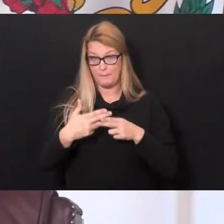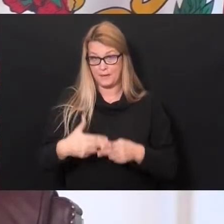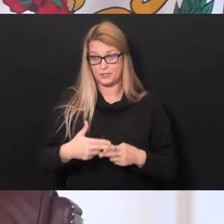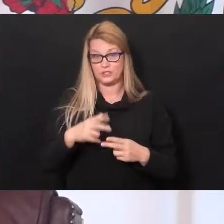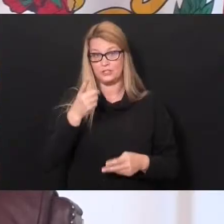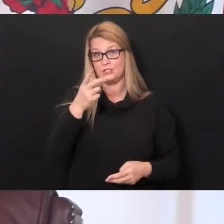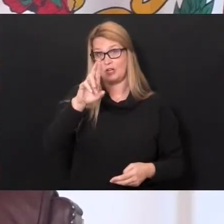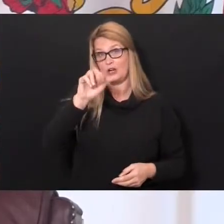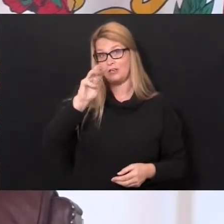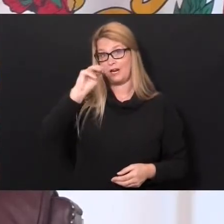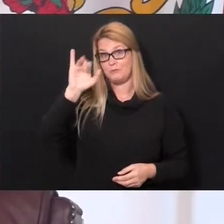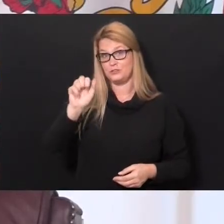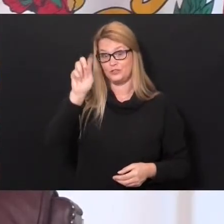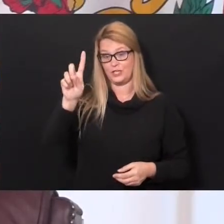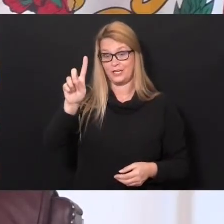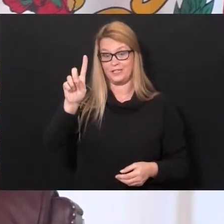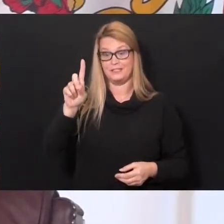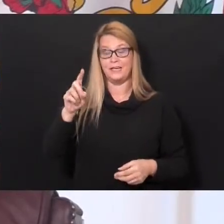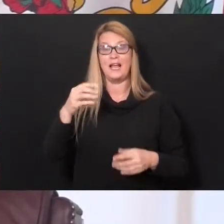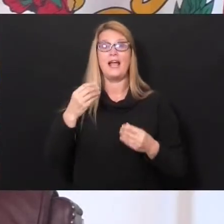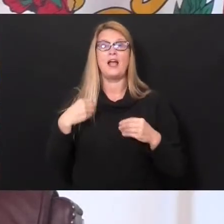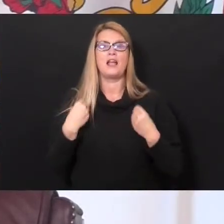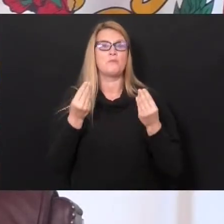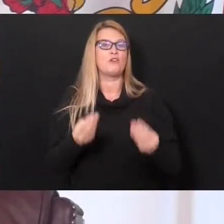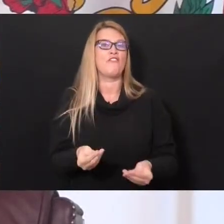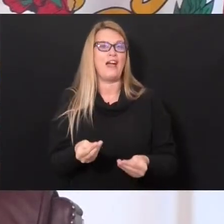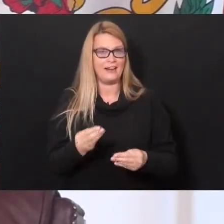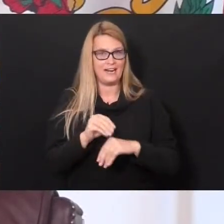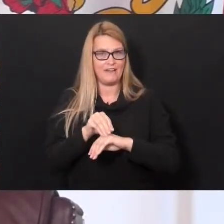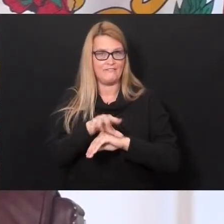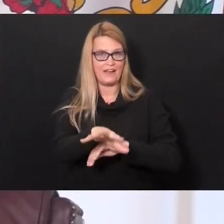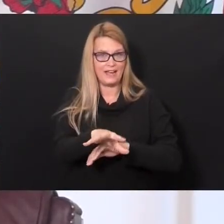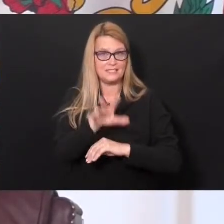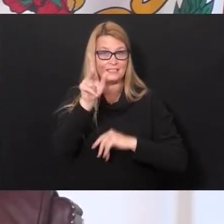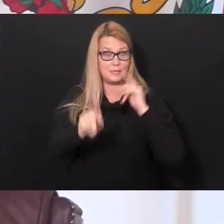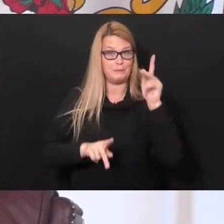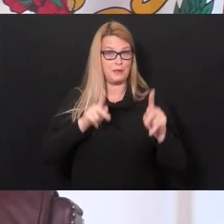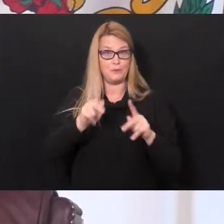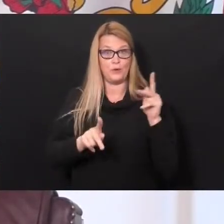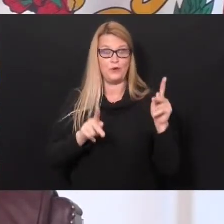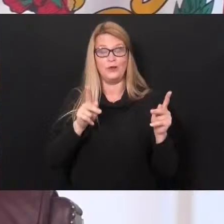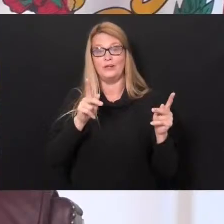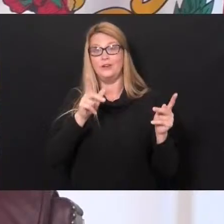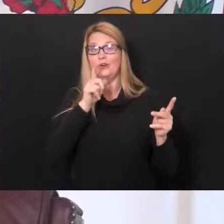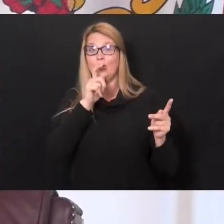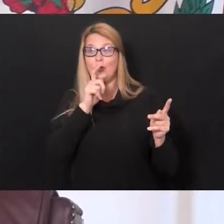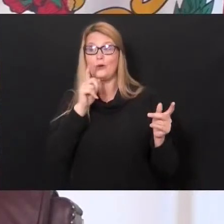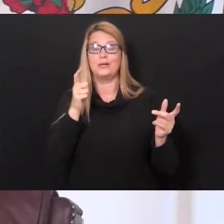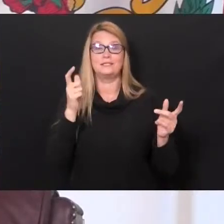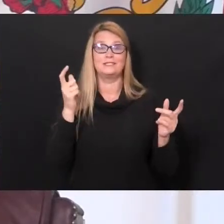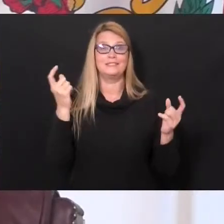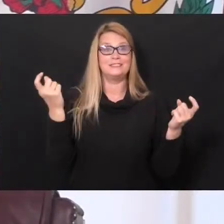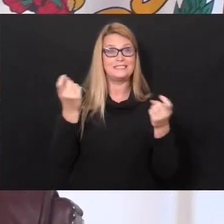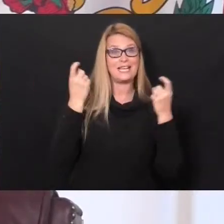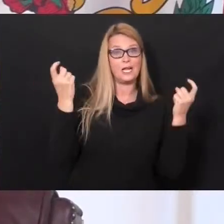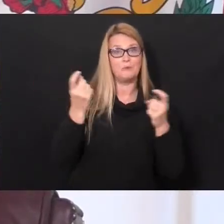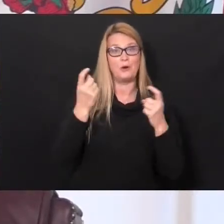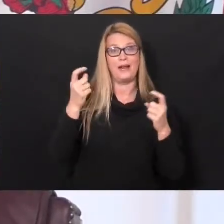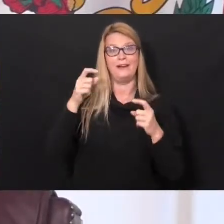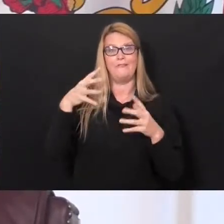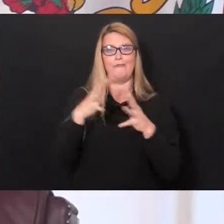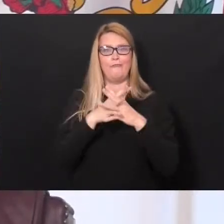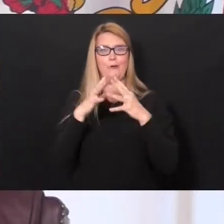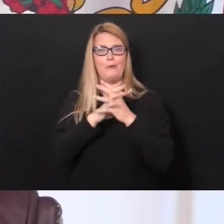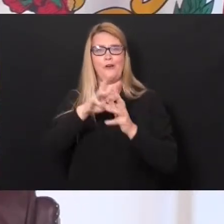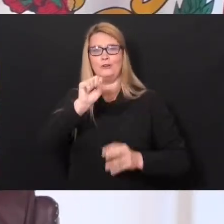Dr. Amjad, gave advice to all all the people out there that'll be thinking about the Super Bowl